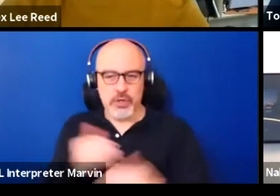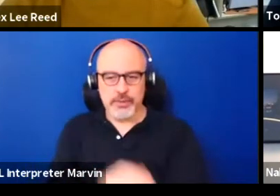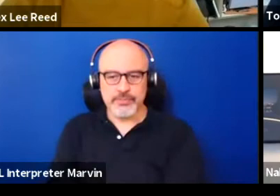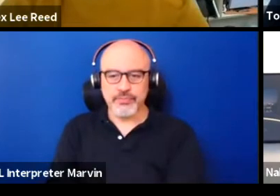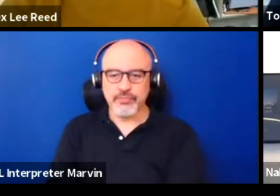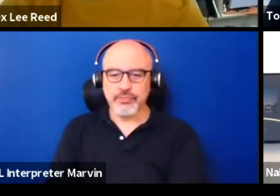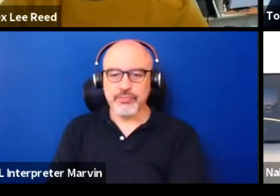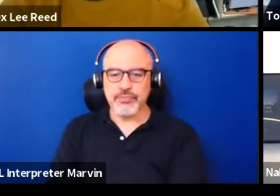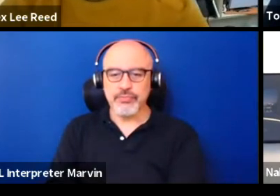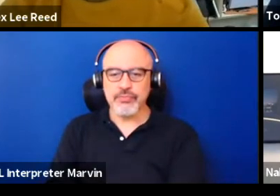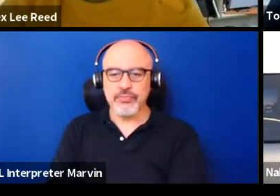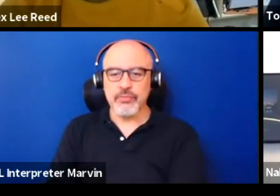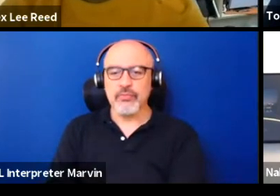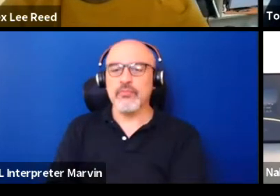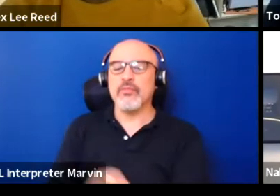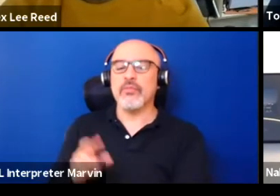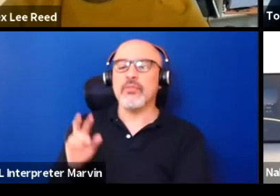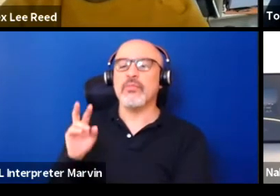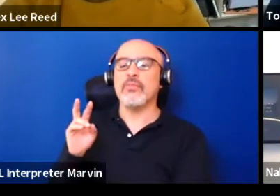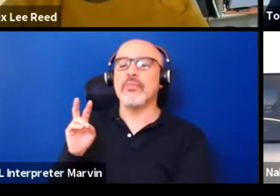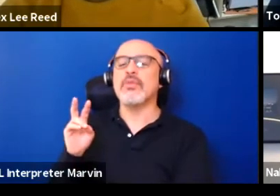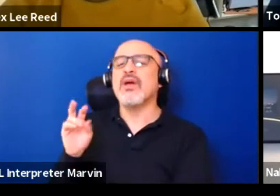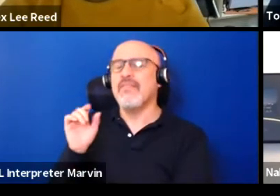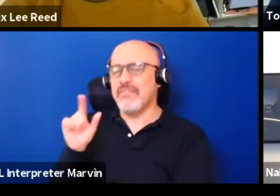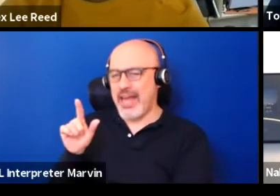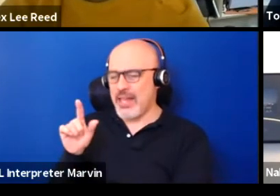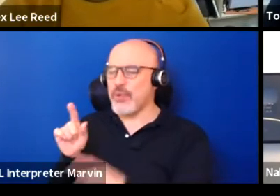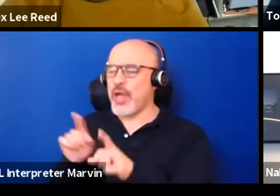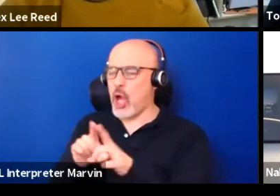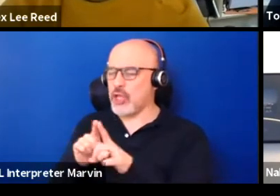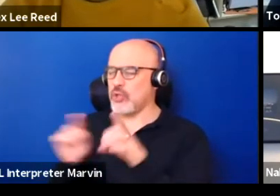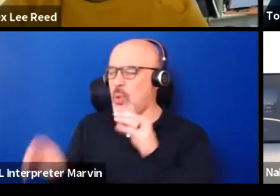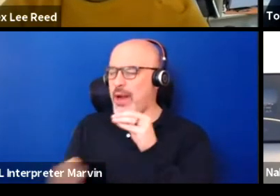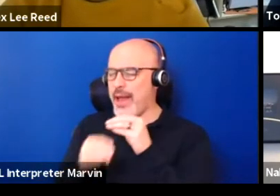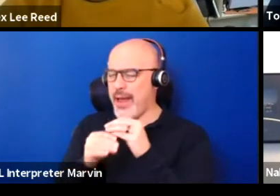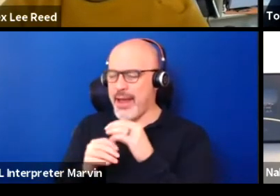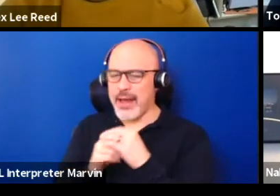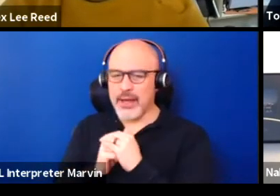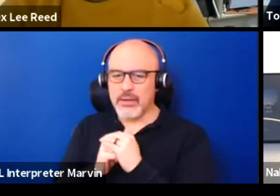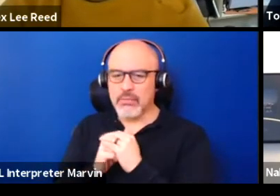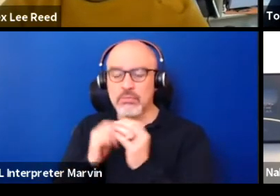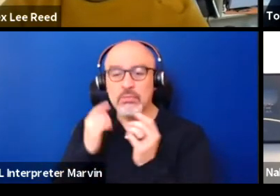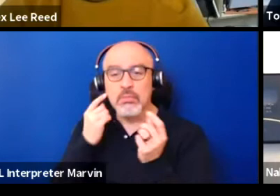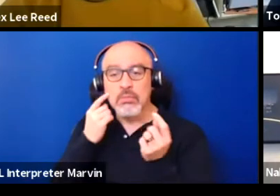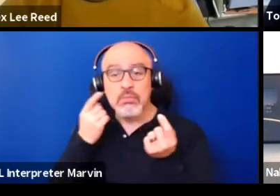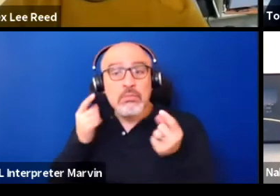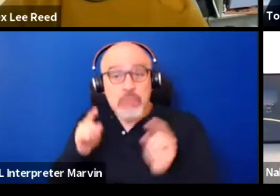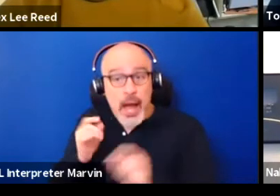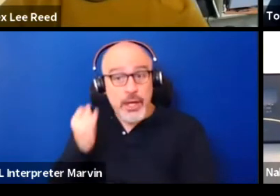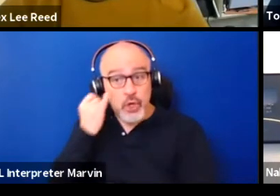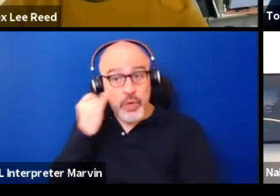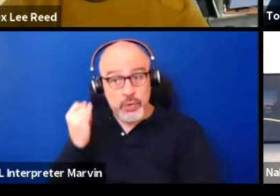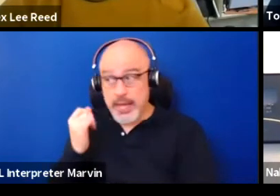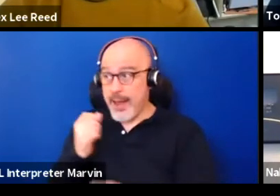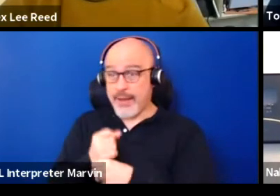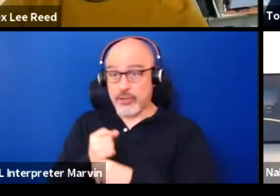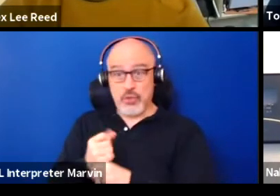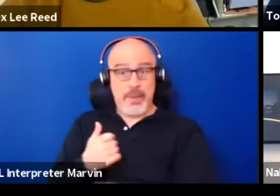just adding adding a note to all this, I absolutely agree with the idea that we need to make our own.